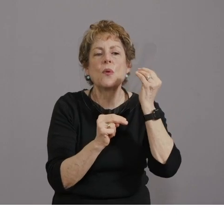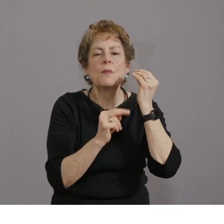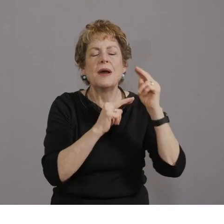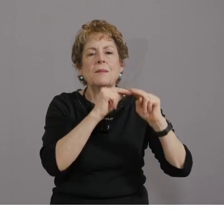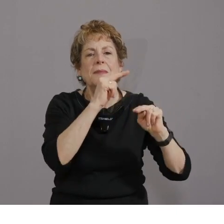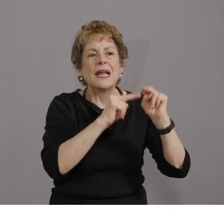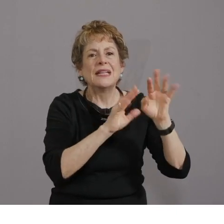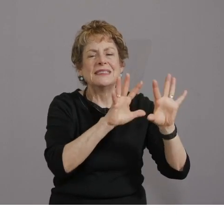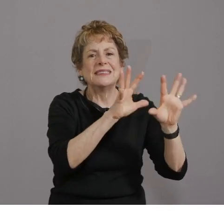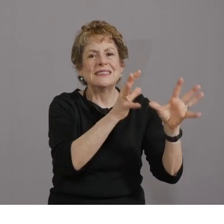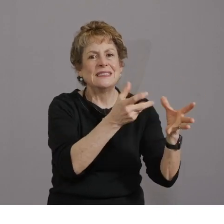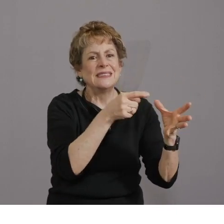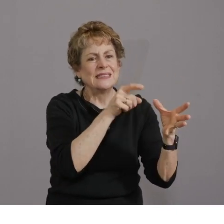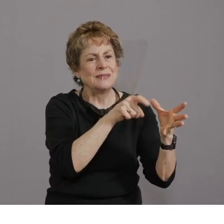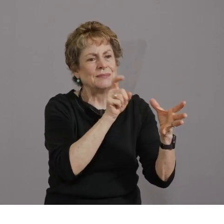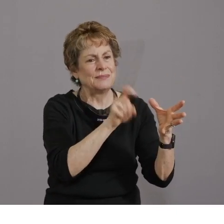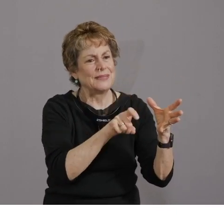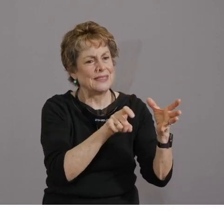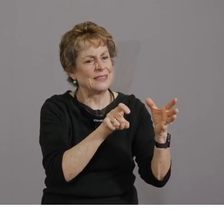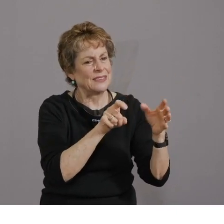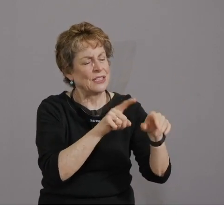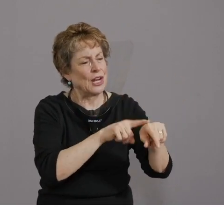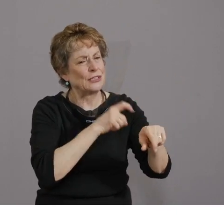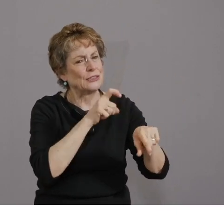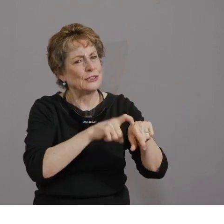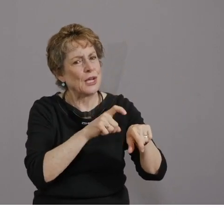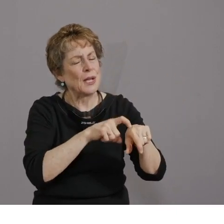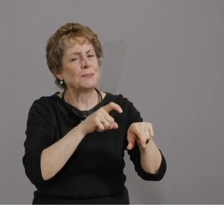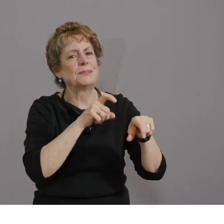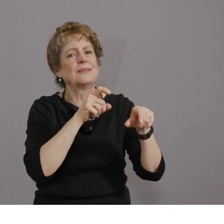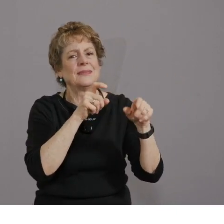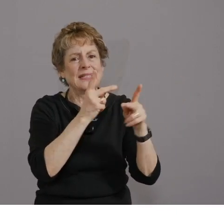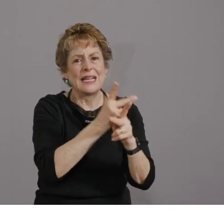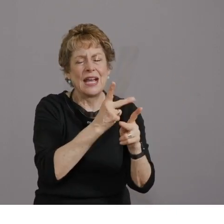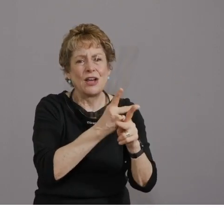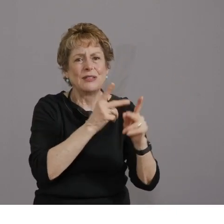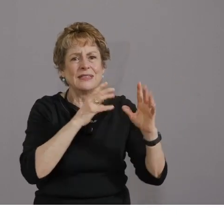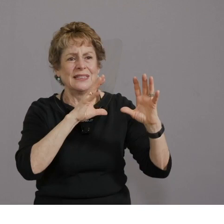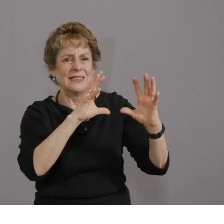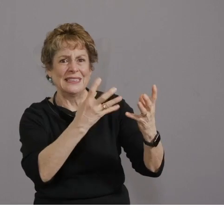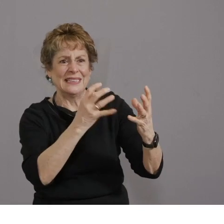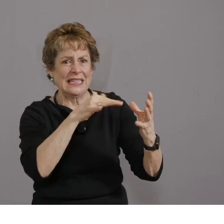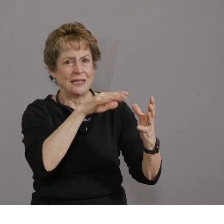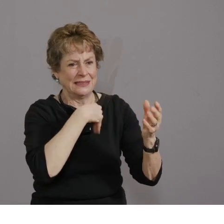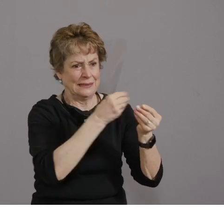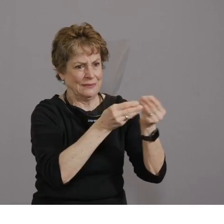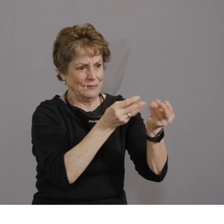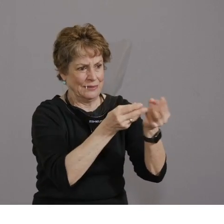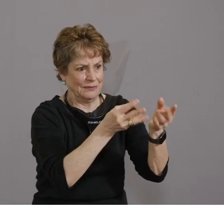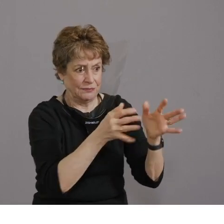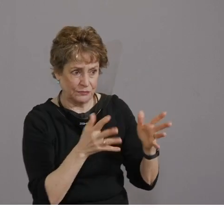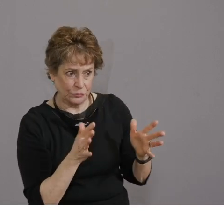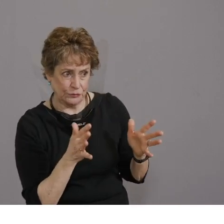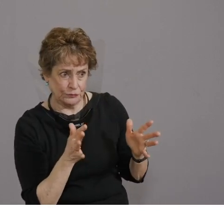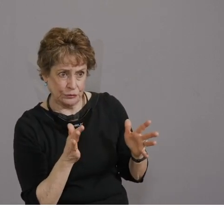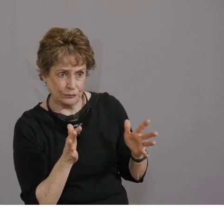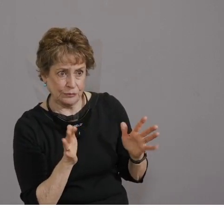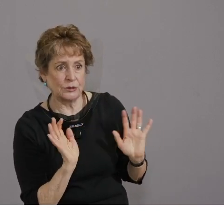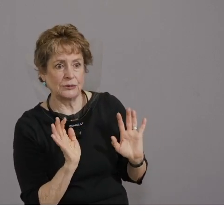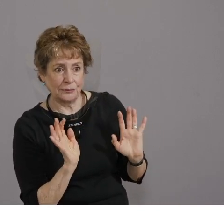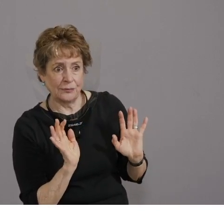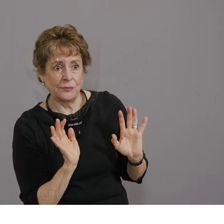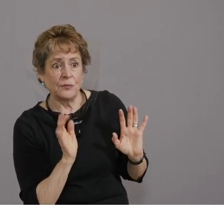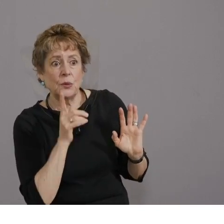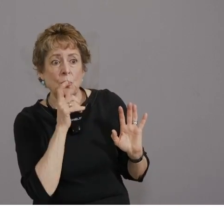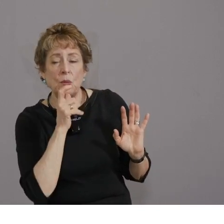As of the end of this week, all of those facilities will have had at least their first visit from CVS or Walgreens, and they